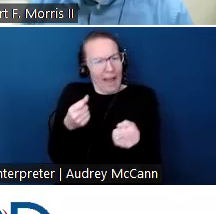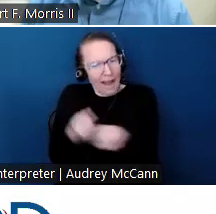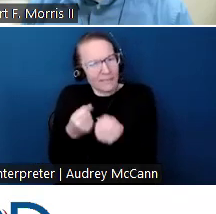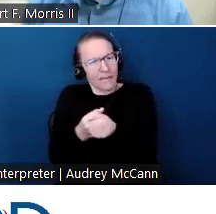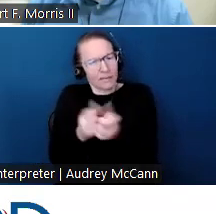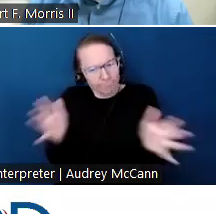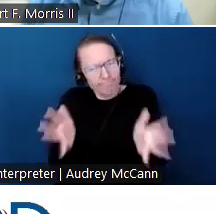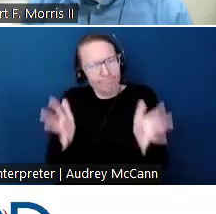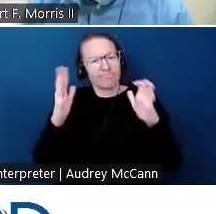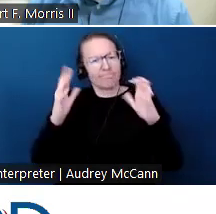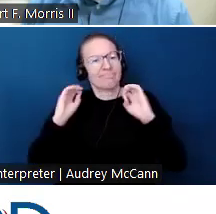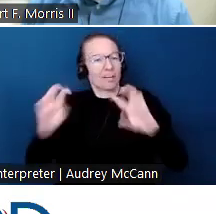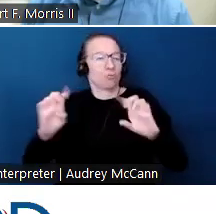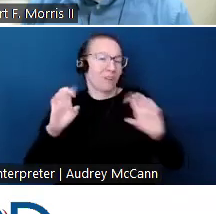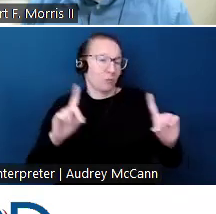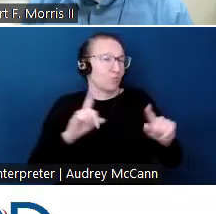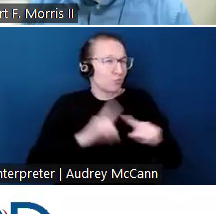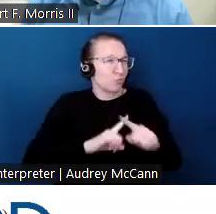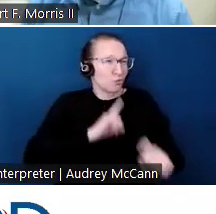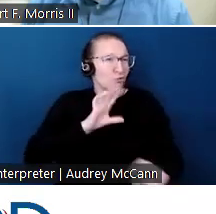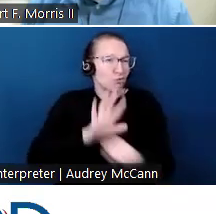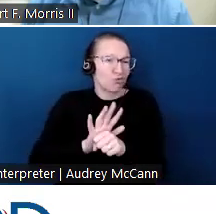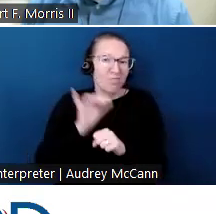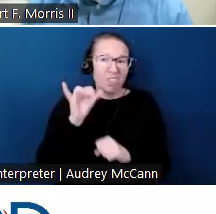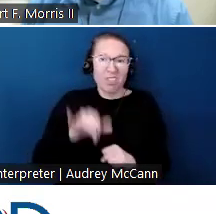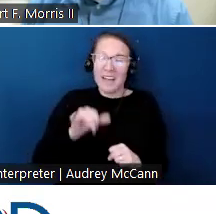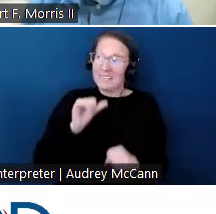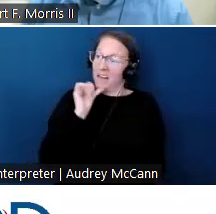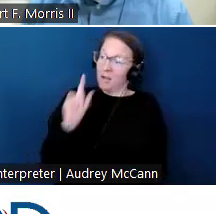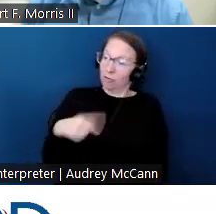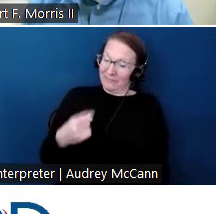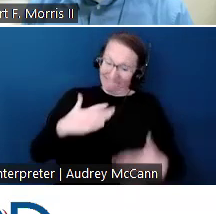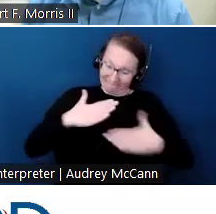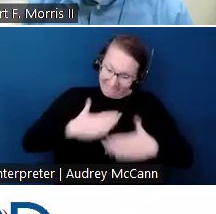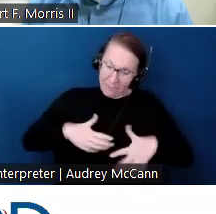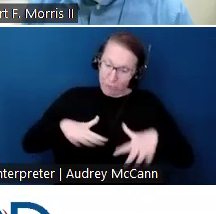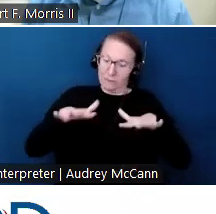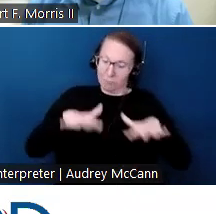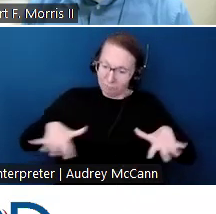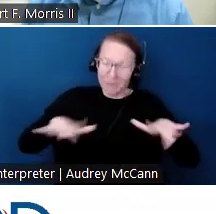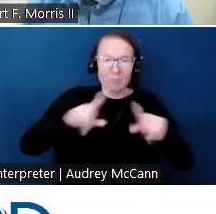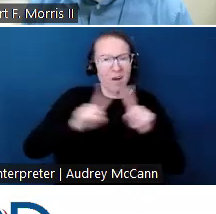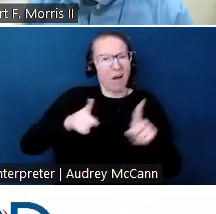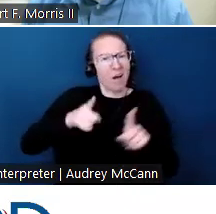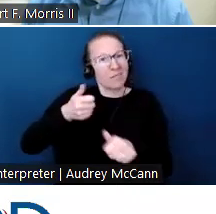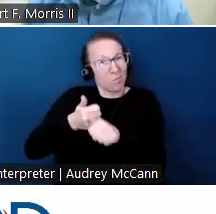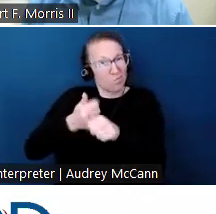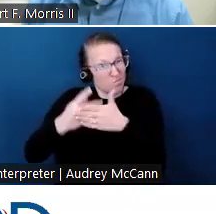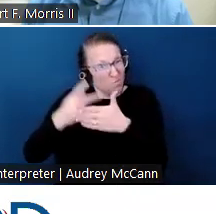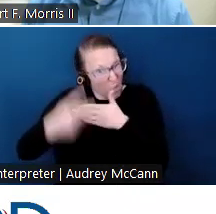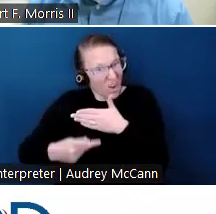educating, to ensure that our not only physical spaces, but our programs are also designed to be